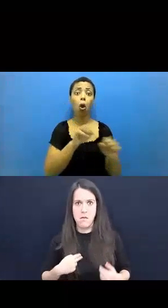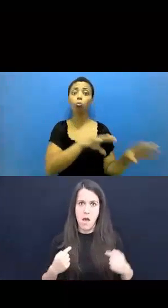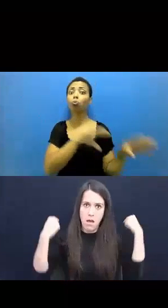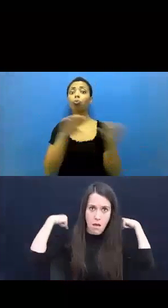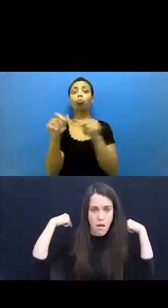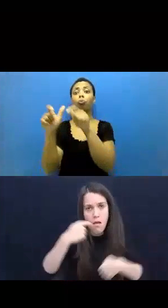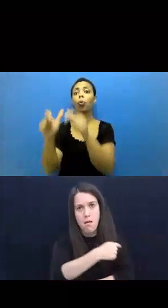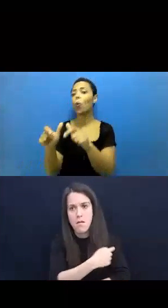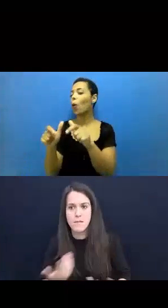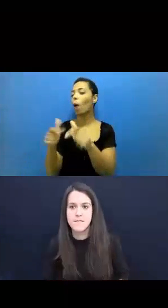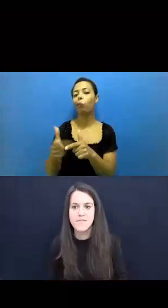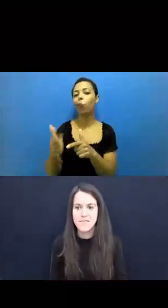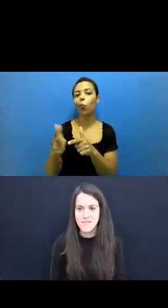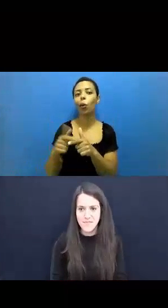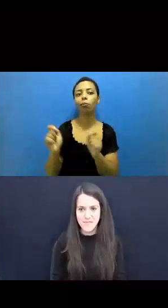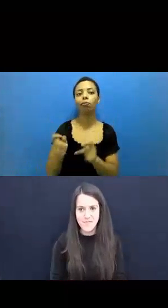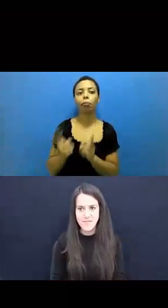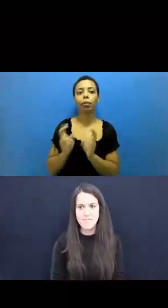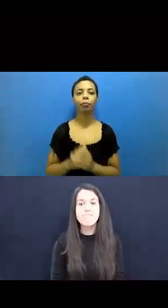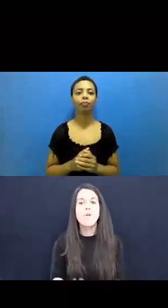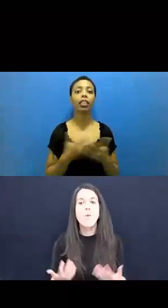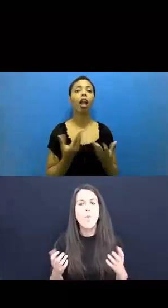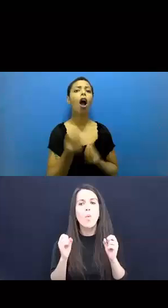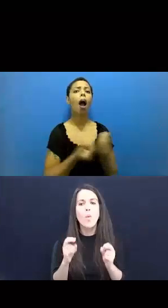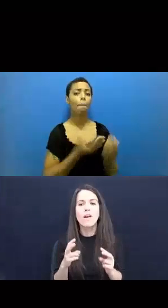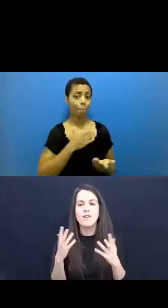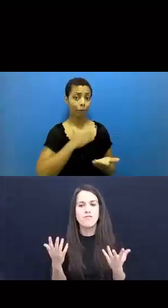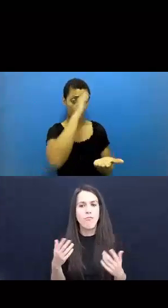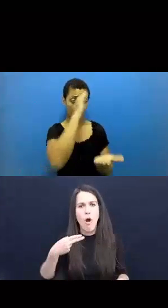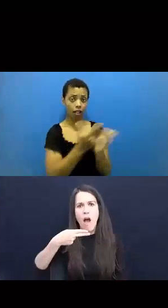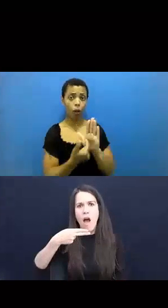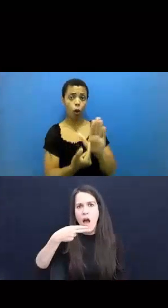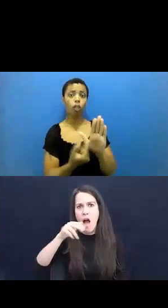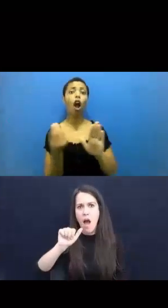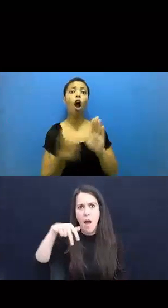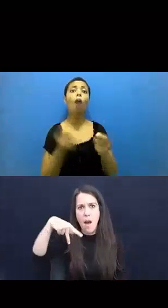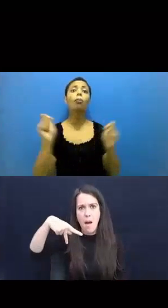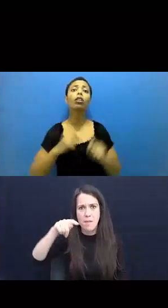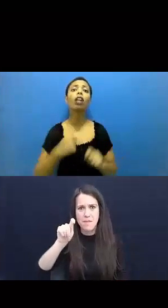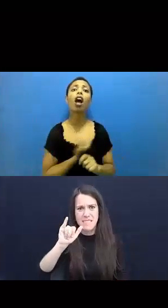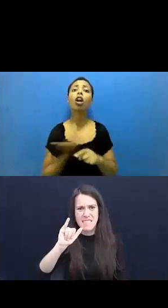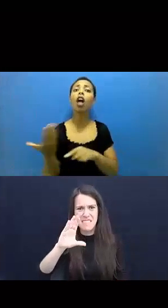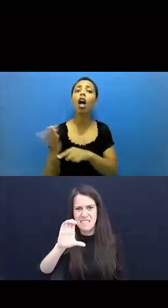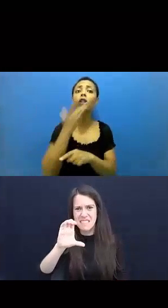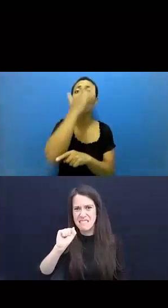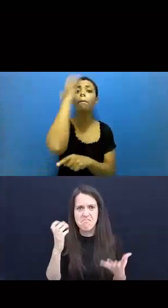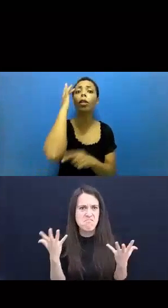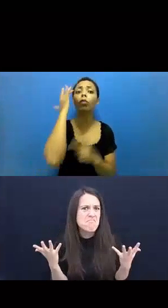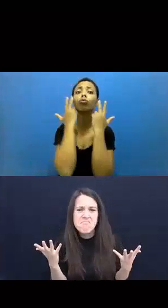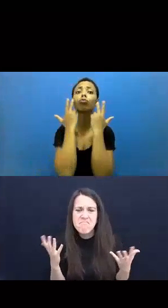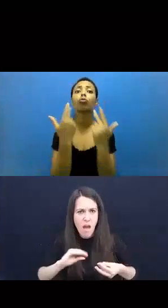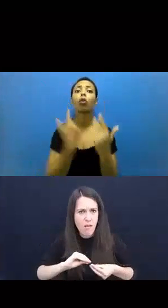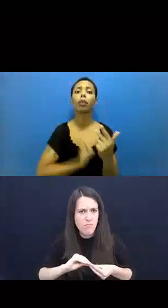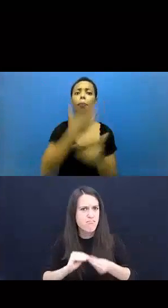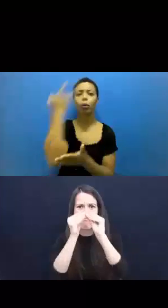So how do we use haptics, or what they are made of? People are usually asking me. So haptics are usually